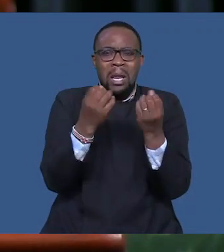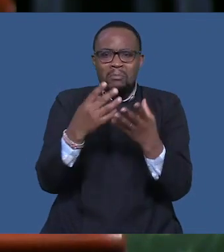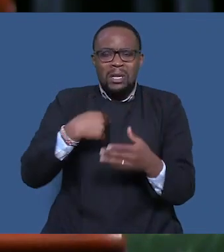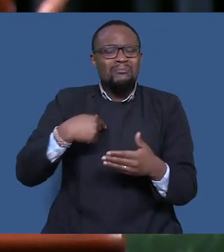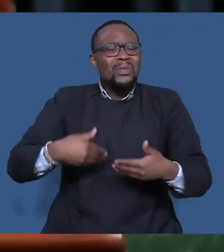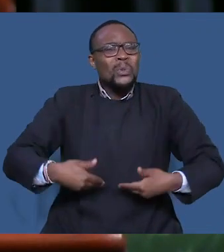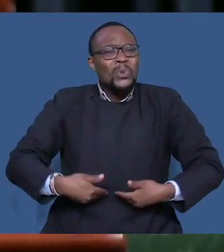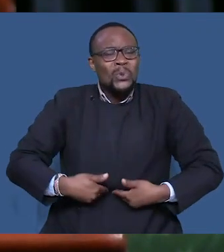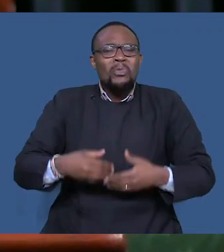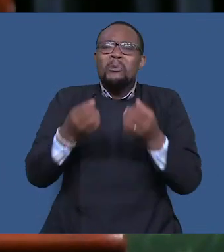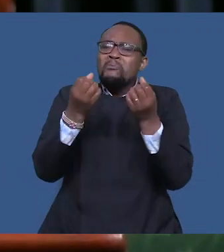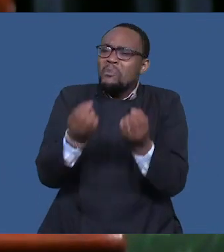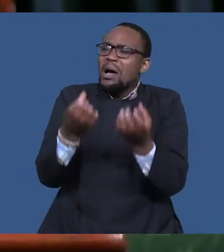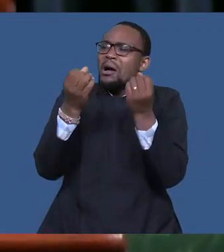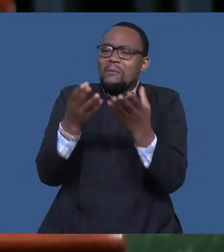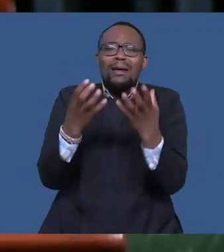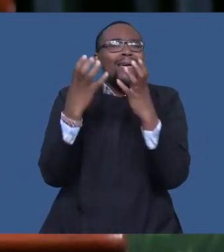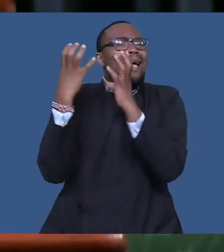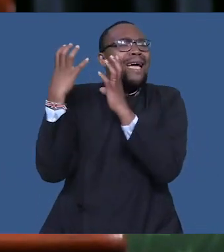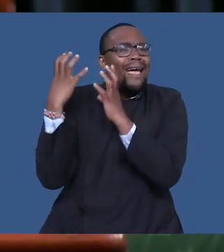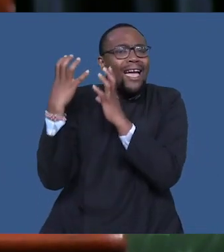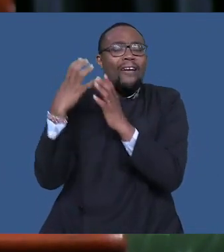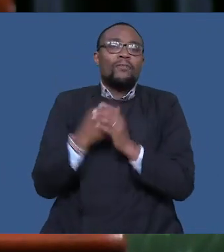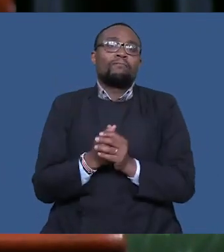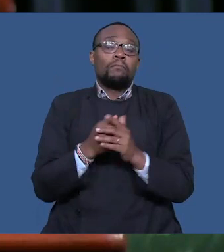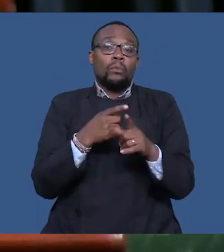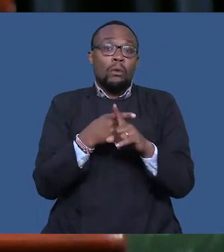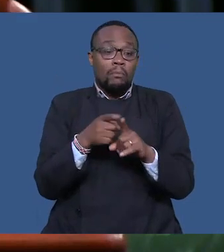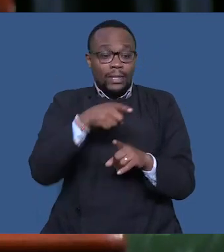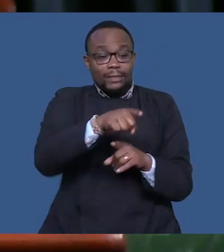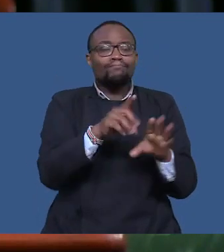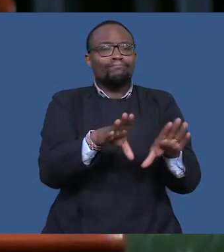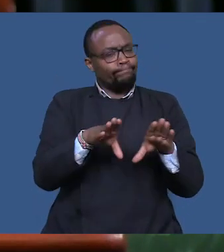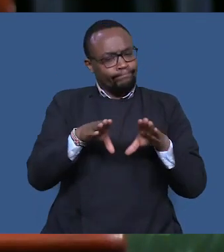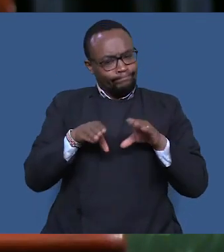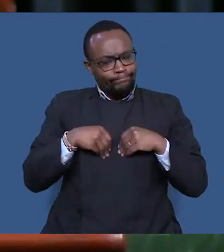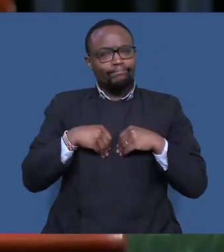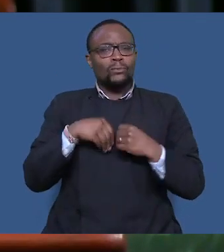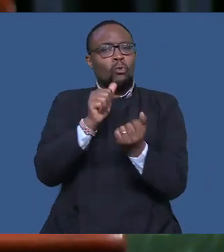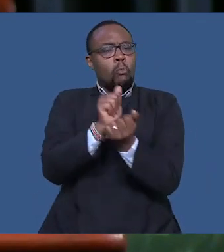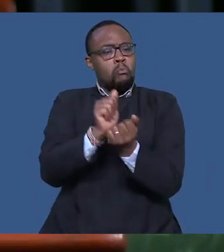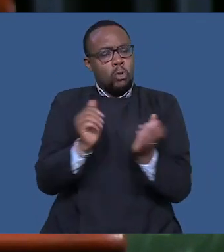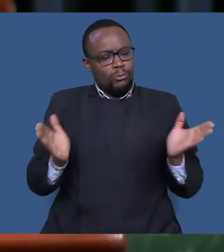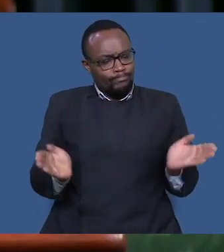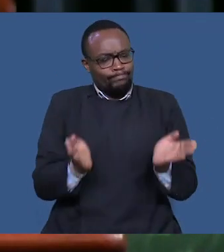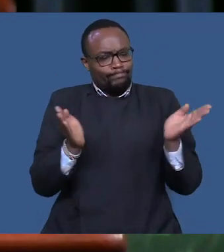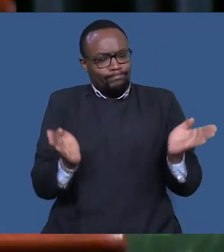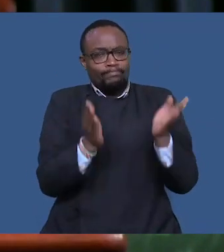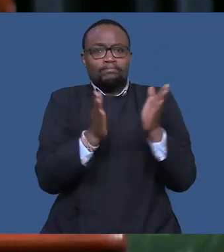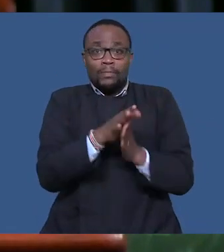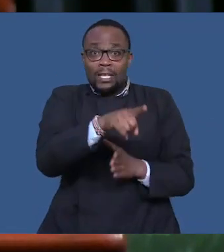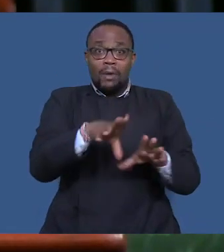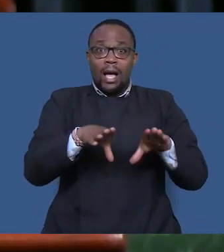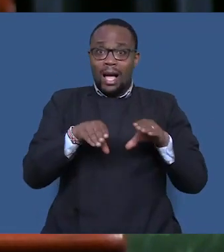age, or seemed to be more than what he could actually carry. But then he takes it up based on the encouragement that he receives from Paul. He